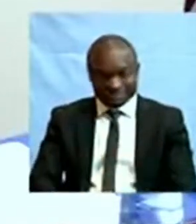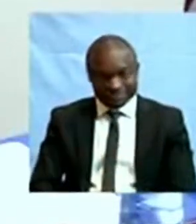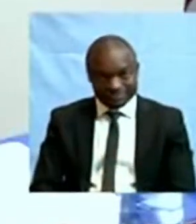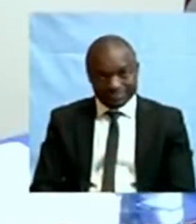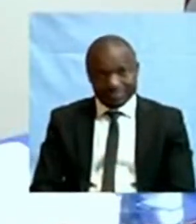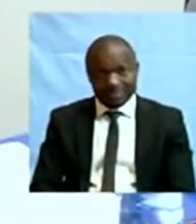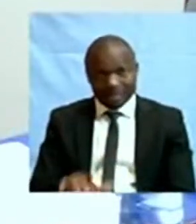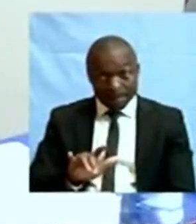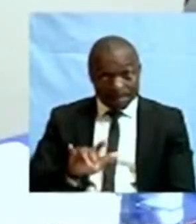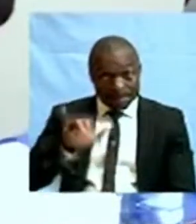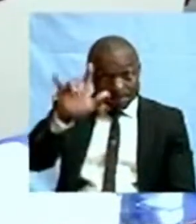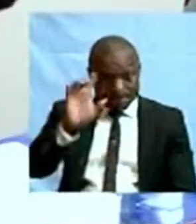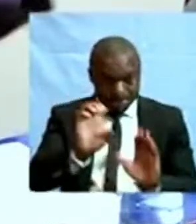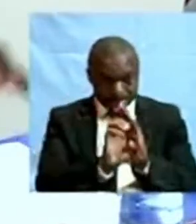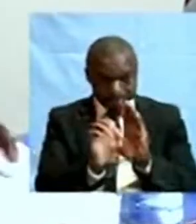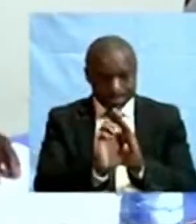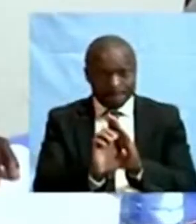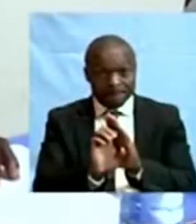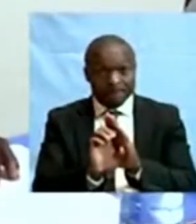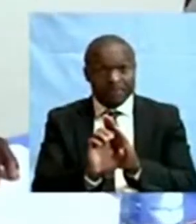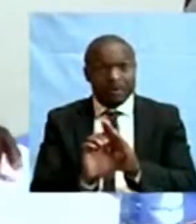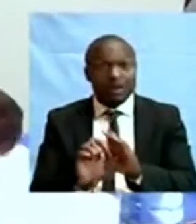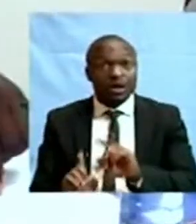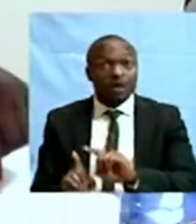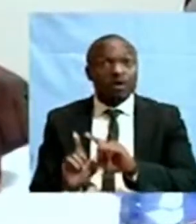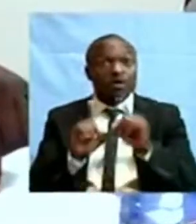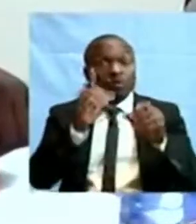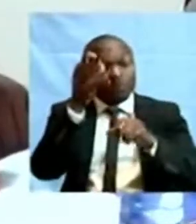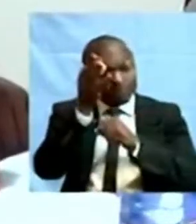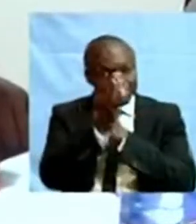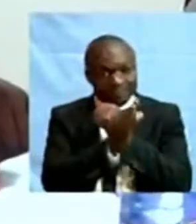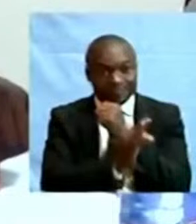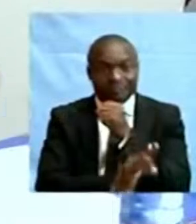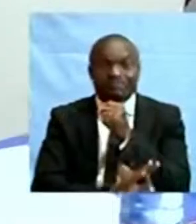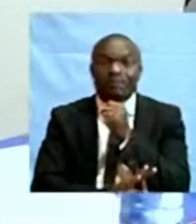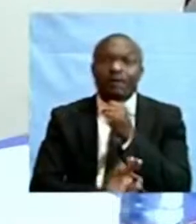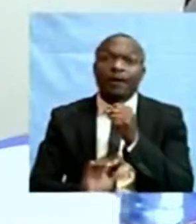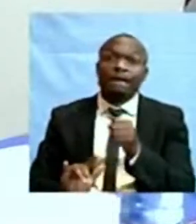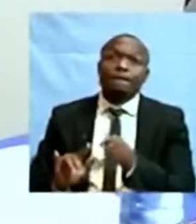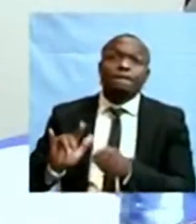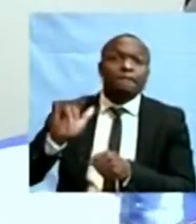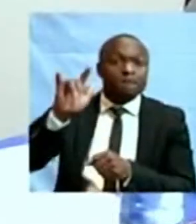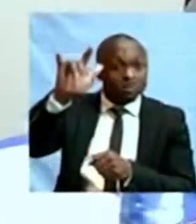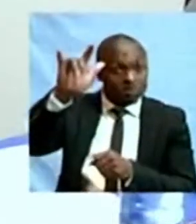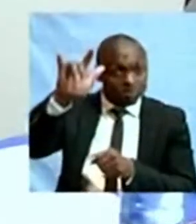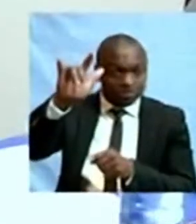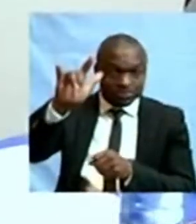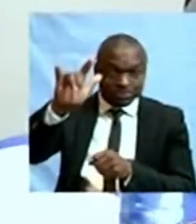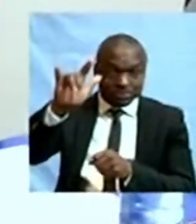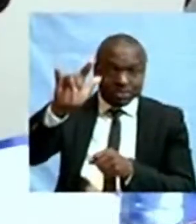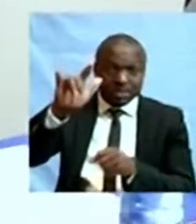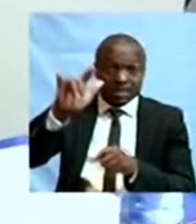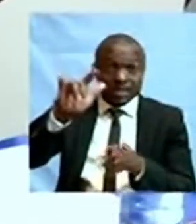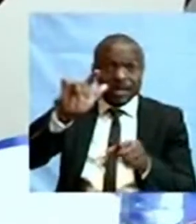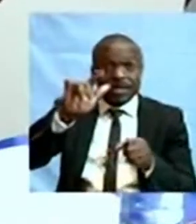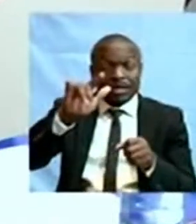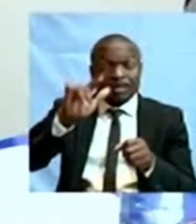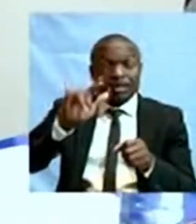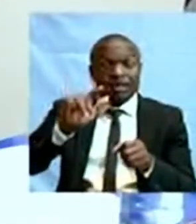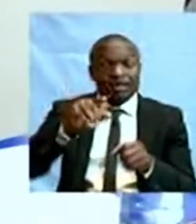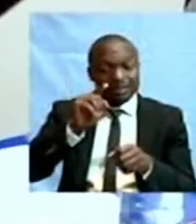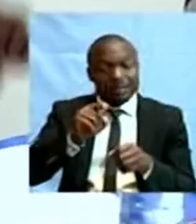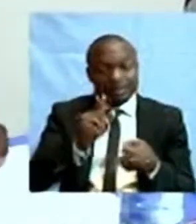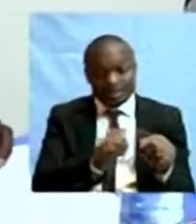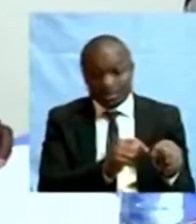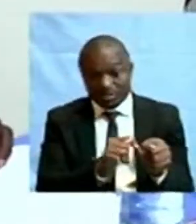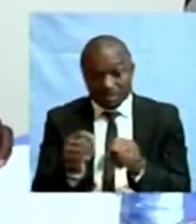an aircraft, for example, goes into foreign airspace, the bill proposes that the functions of Civil Aviation Authority be transferred to that